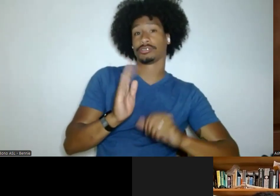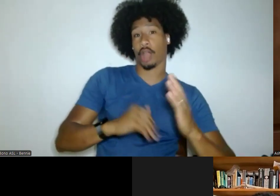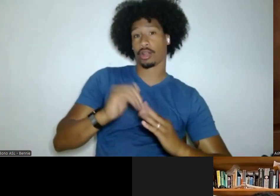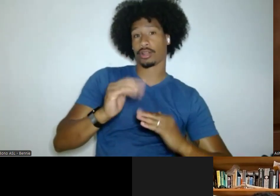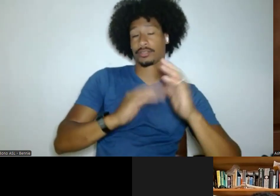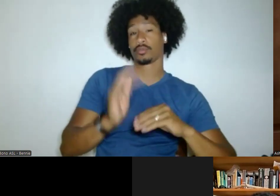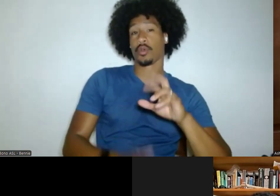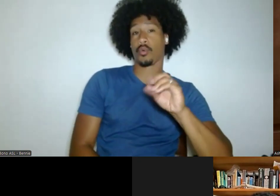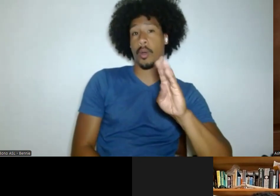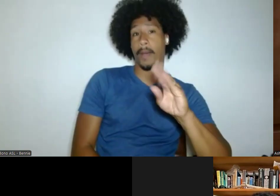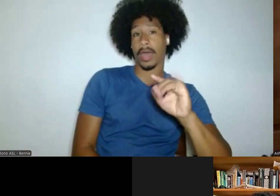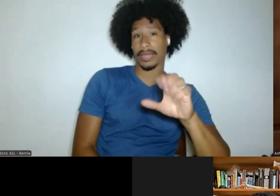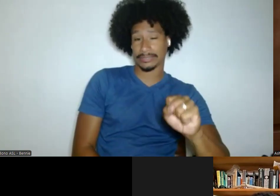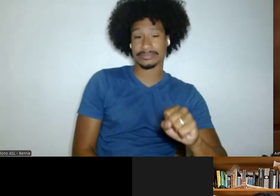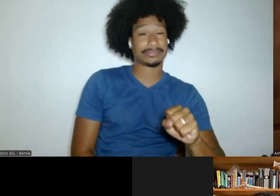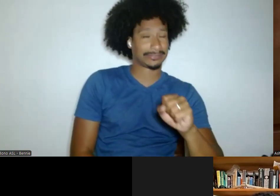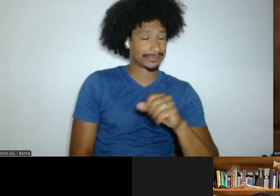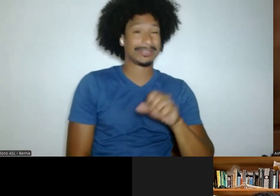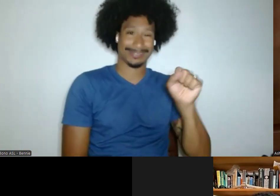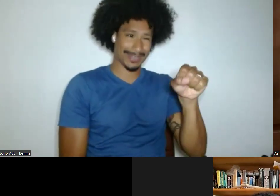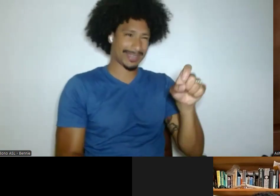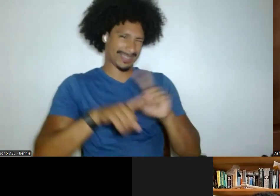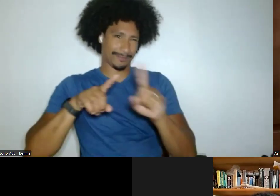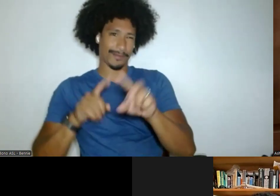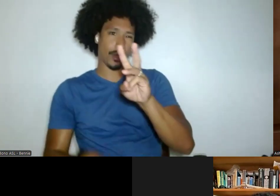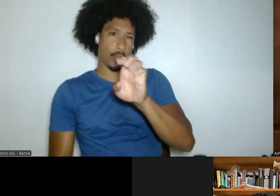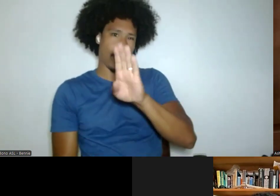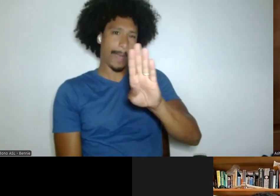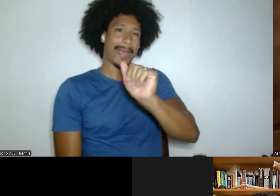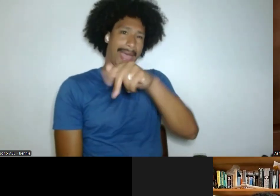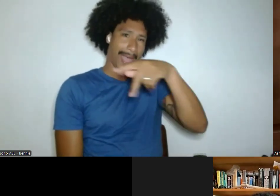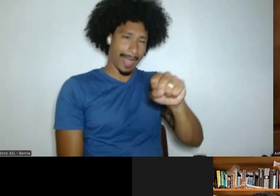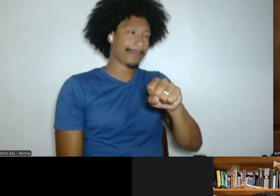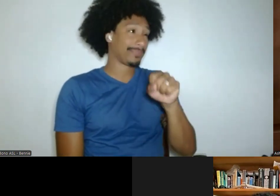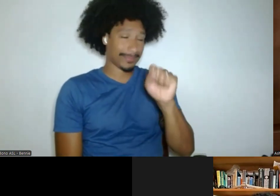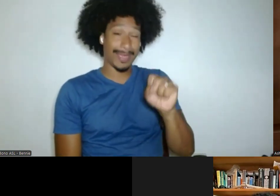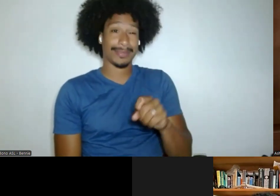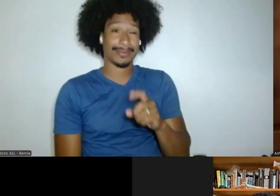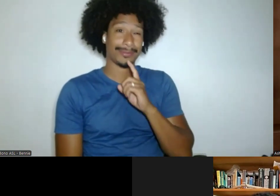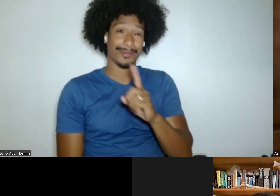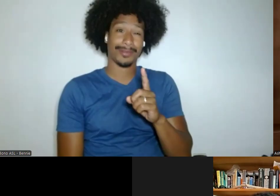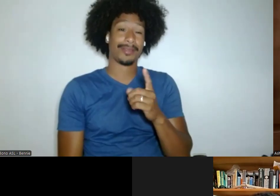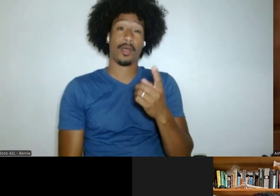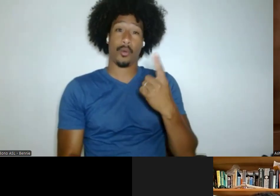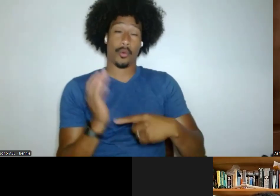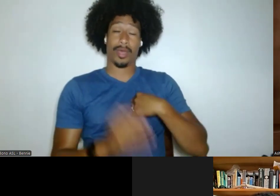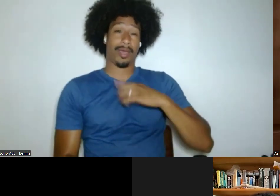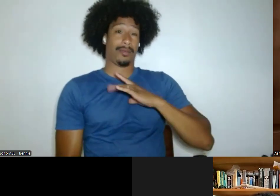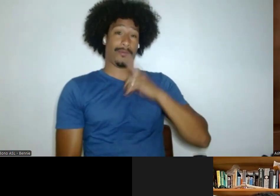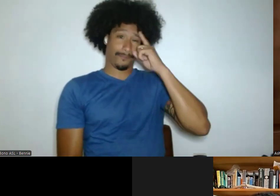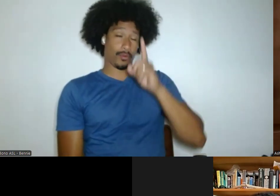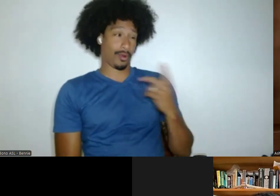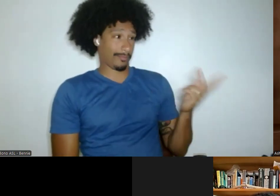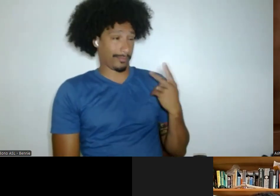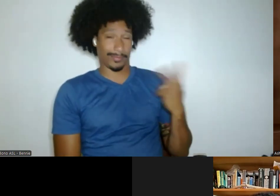different web applications. Um, I mean, part of what's a delight for I think Damien and for me and for the graduate students that we get to